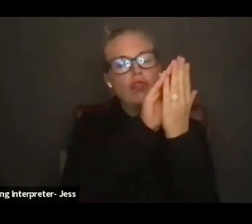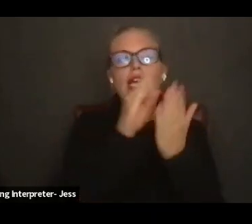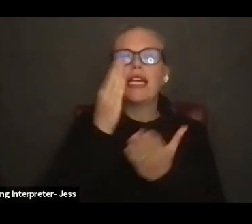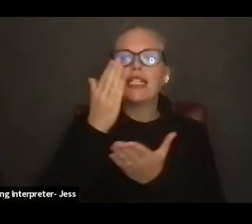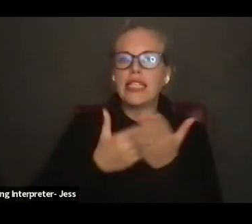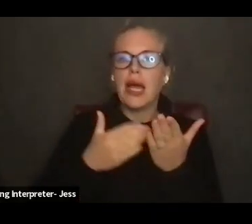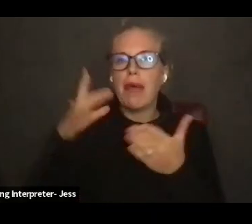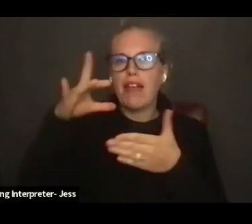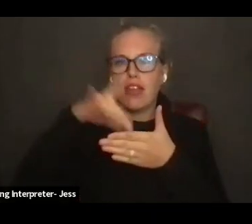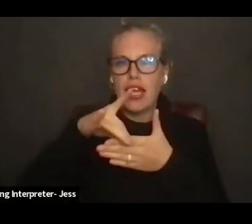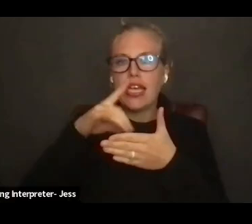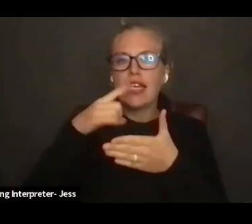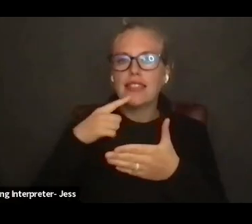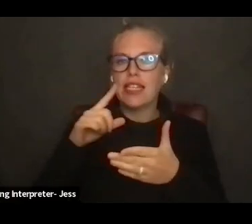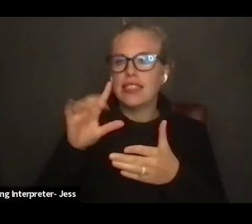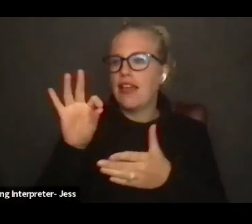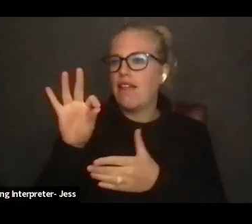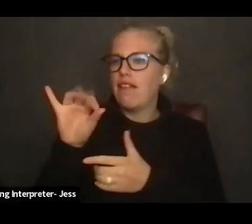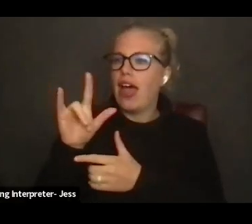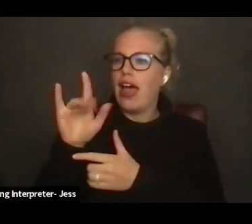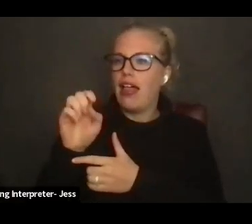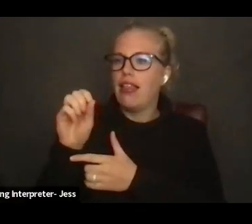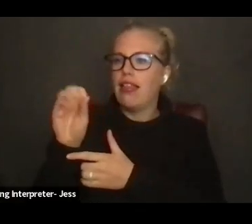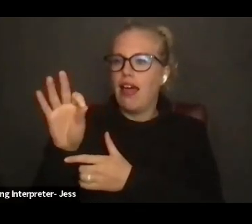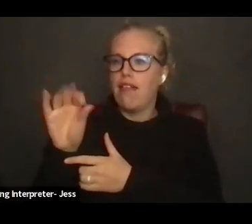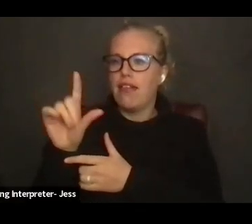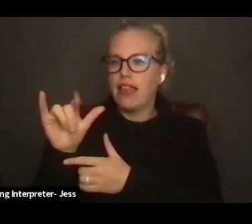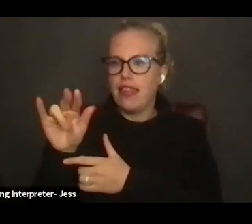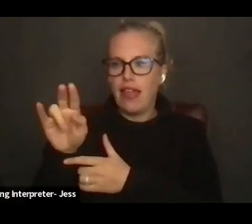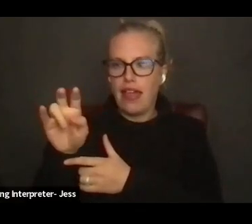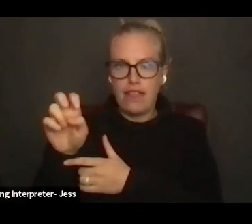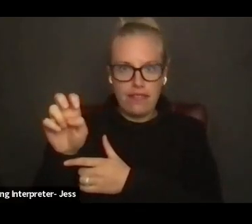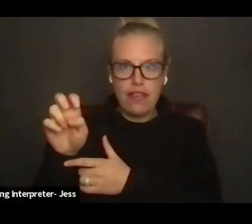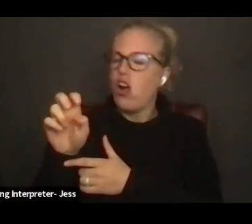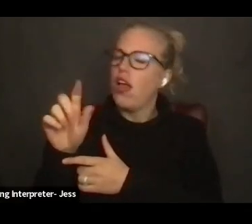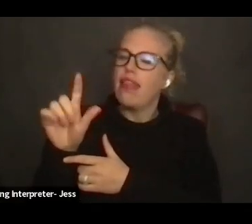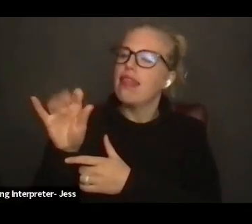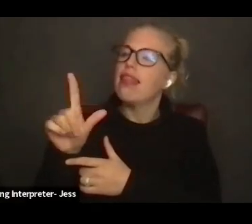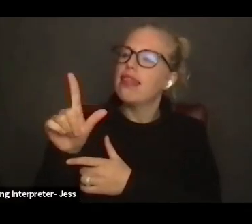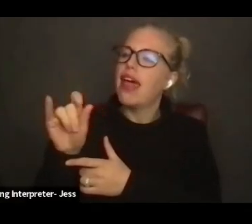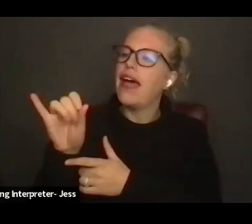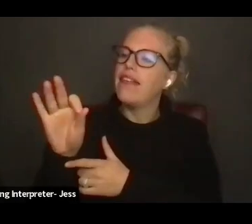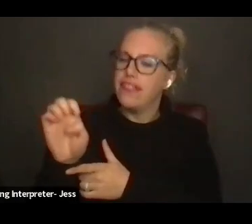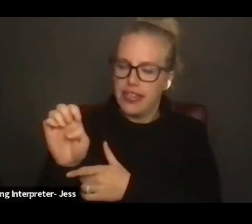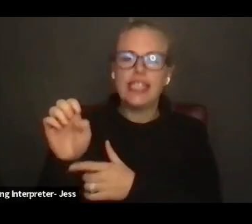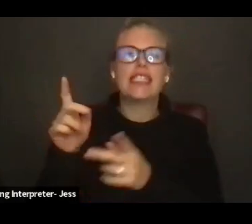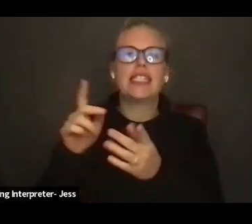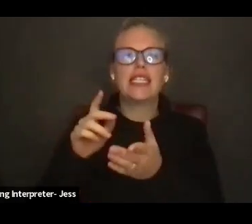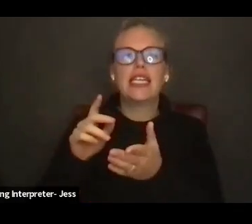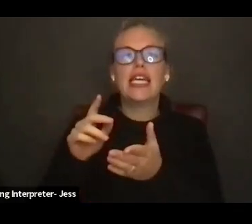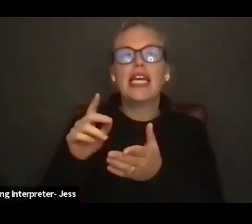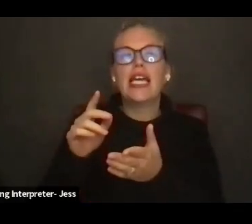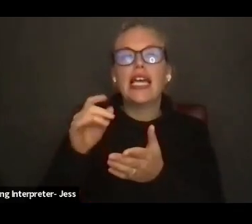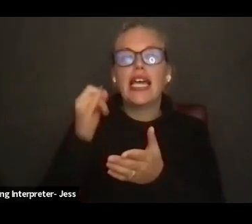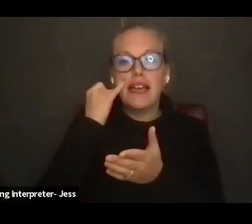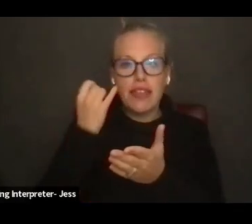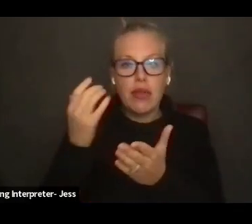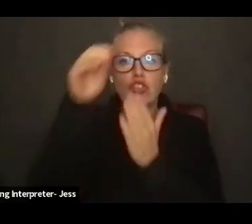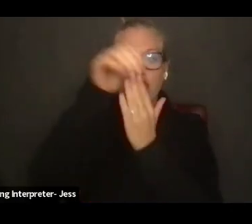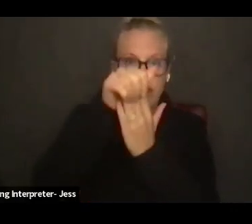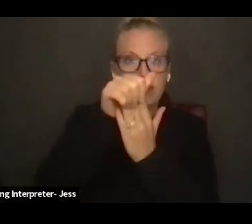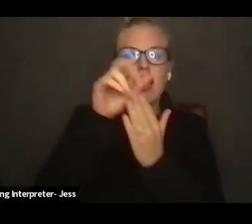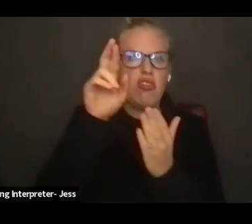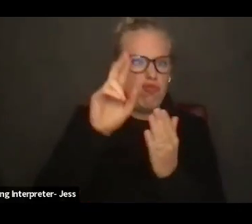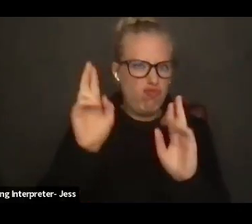magnet that says file of life. That's the place to put it. And if they want you to put it on a